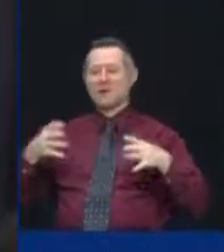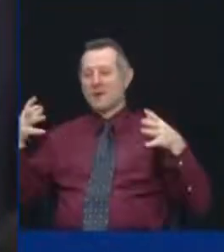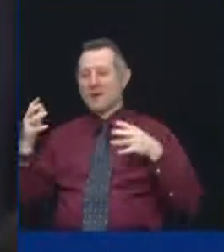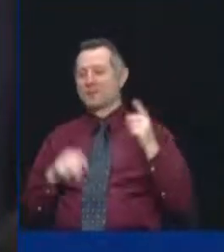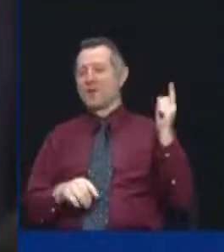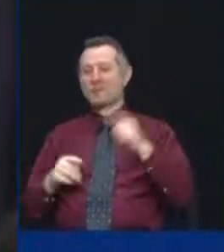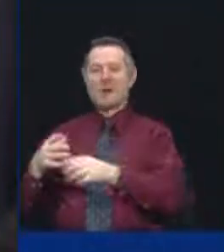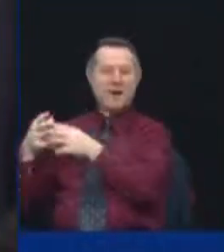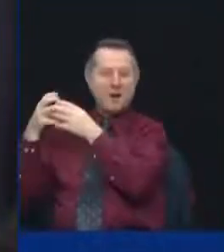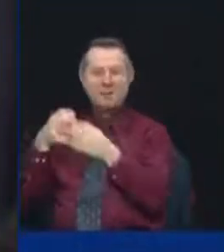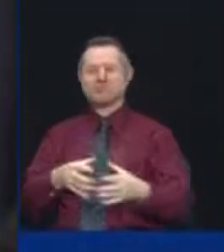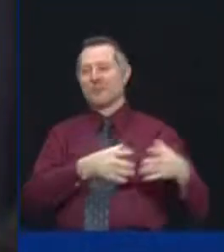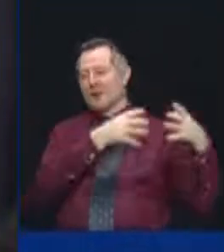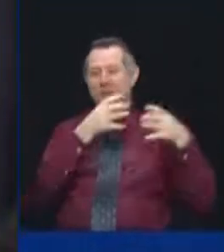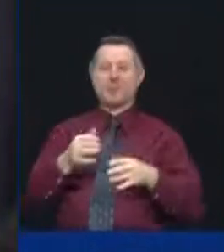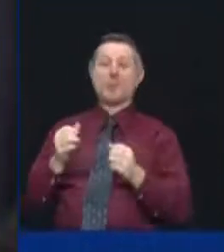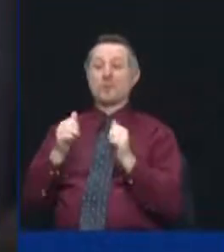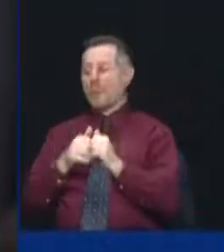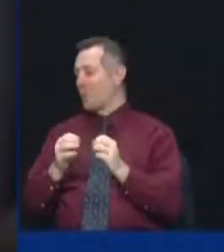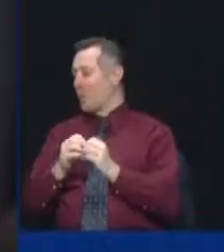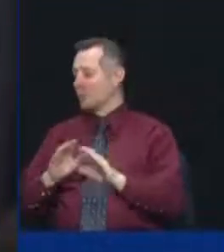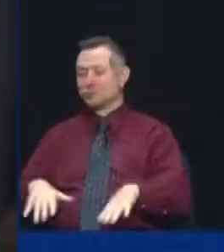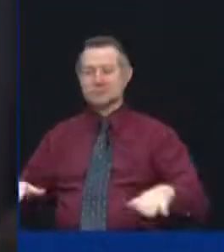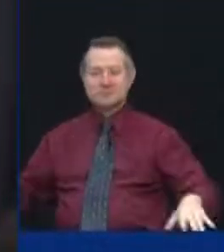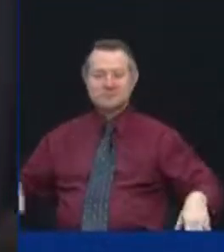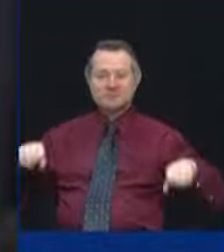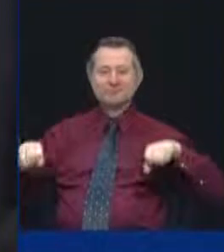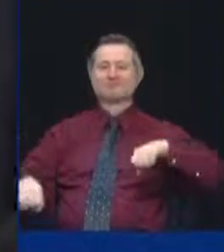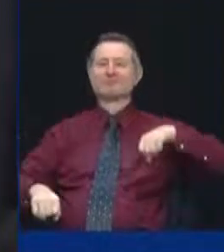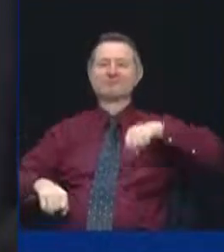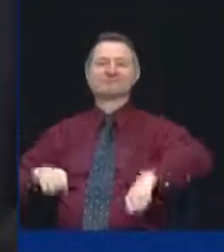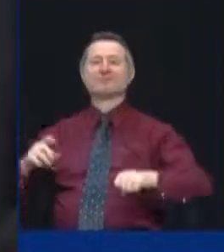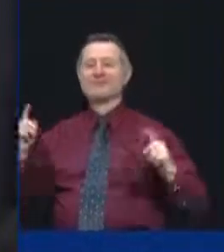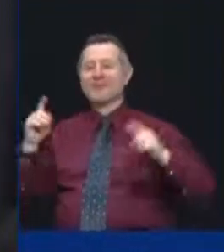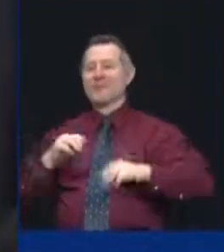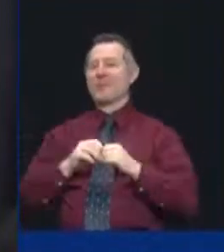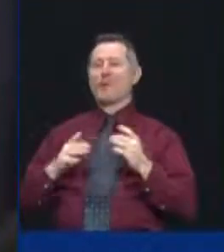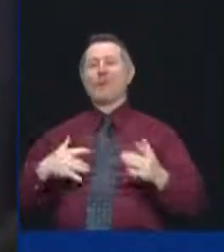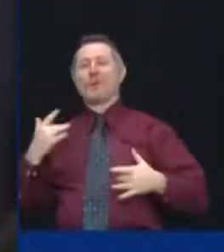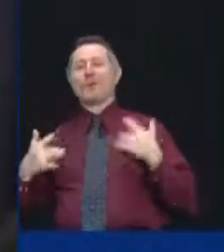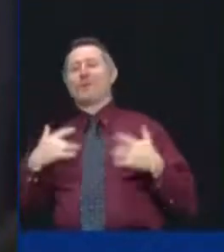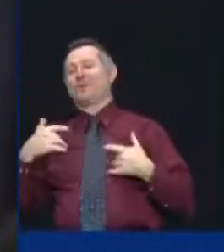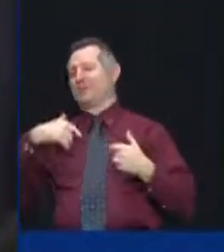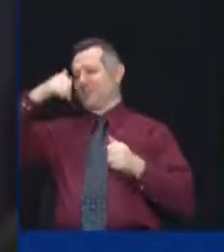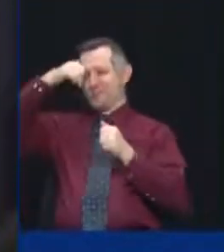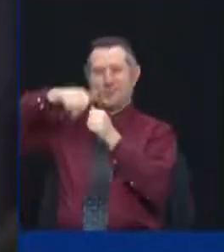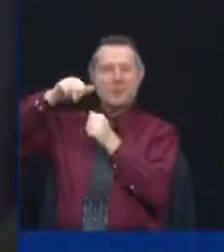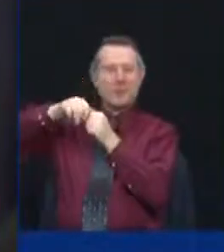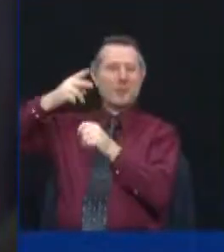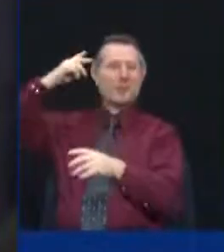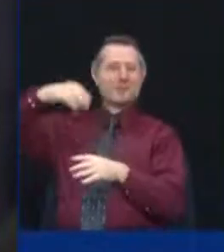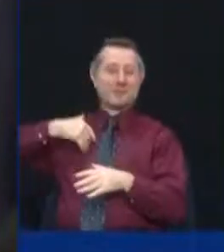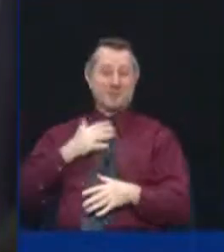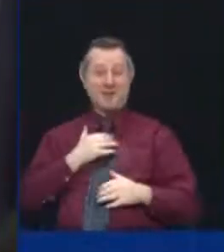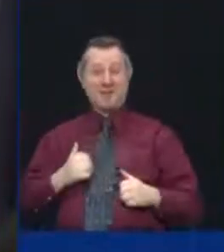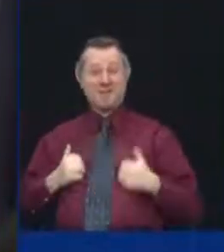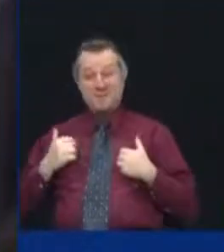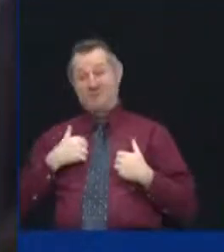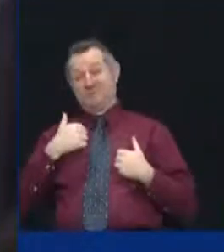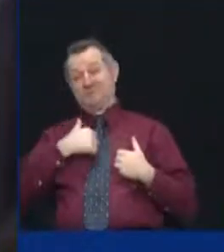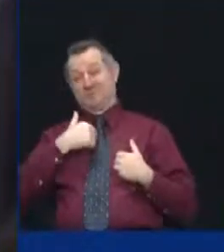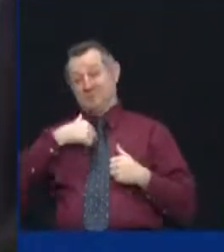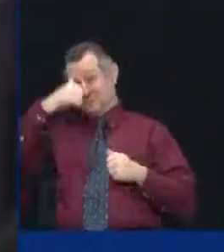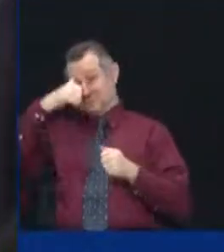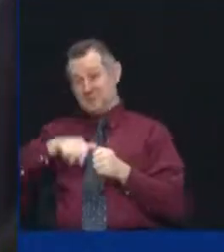and we'll be returned to creating those memories that are so important and so part of our lives. I can remember going to